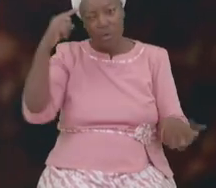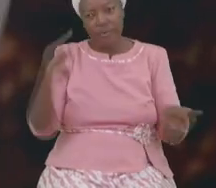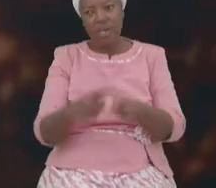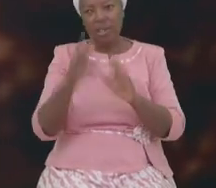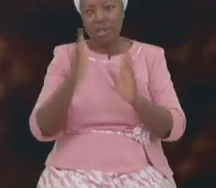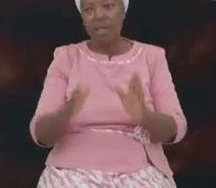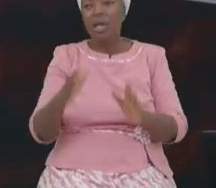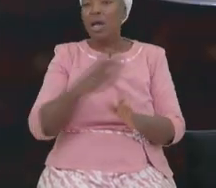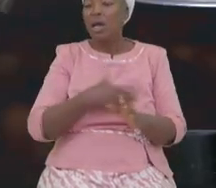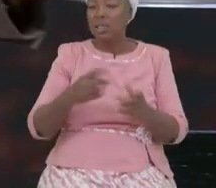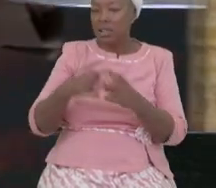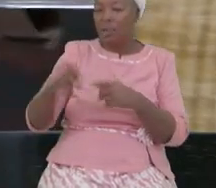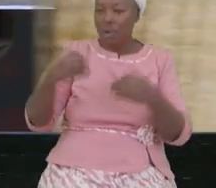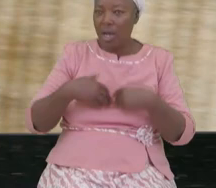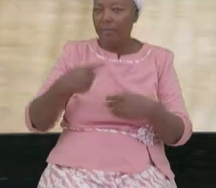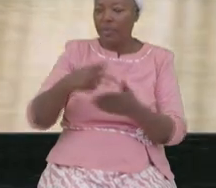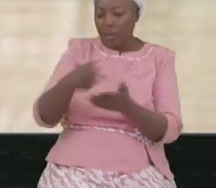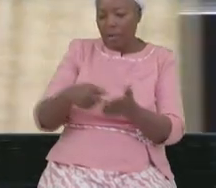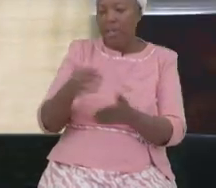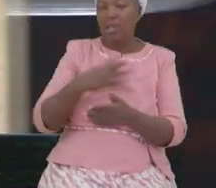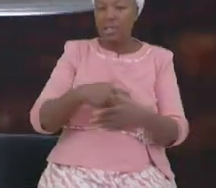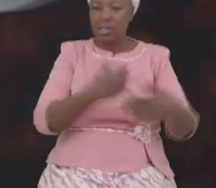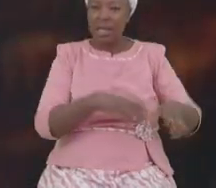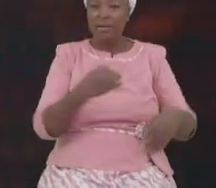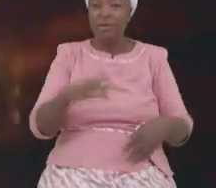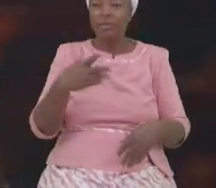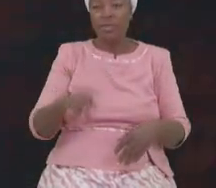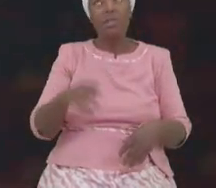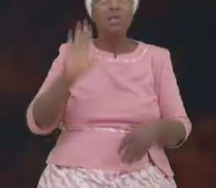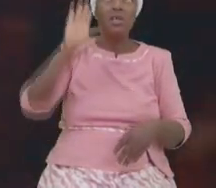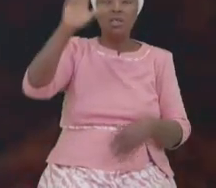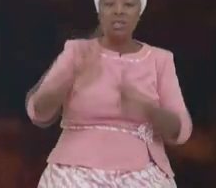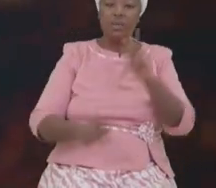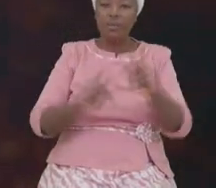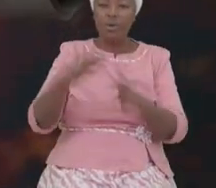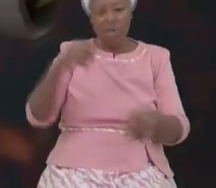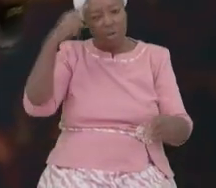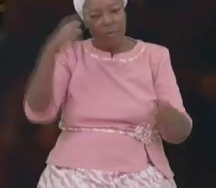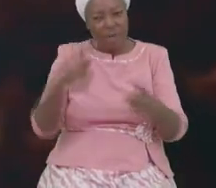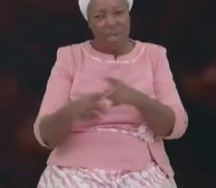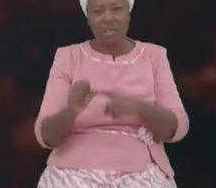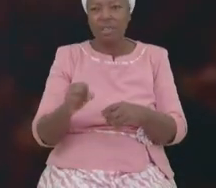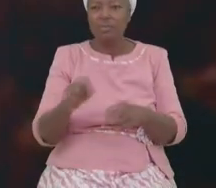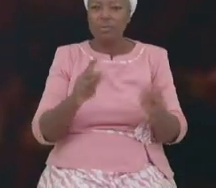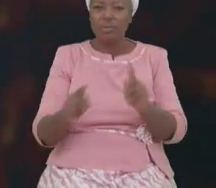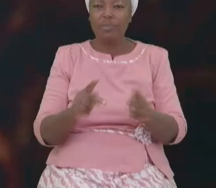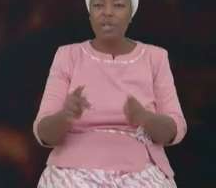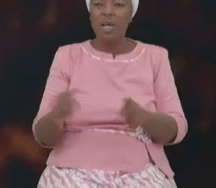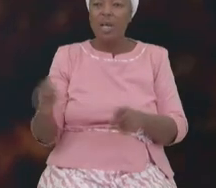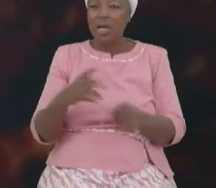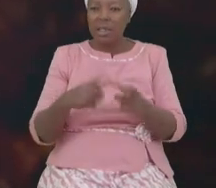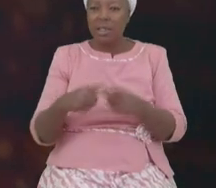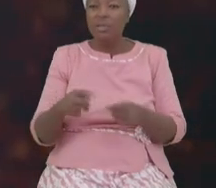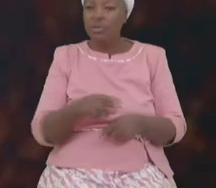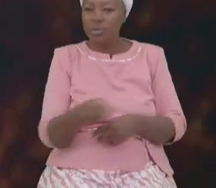covenantor. And then we have the side of his people, the covenantees. The people on those